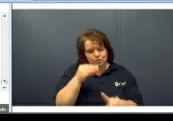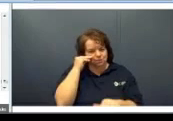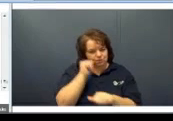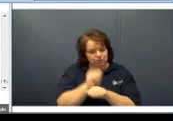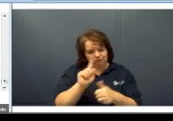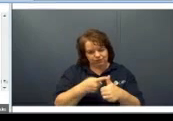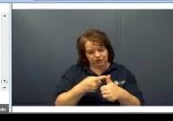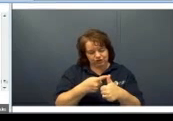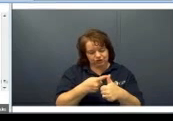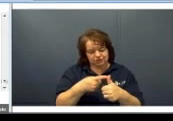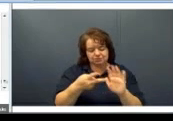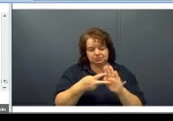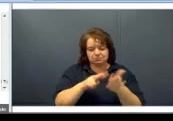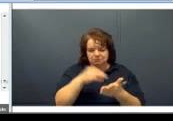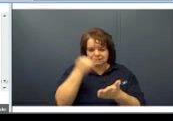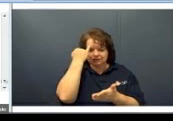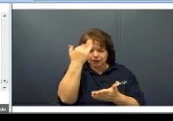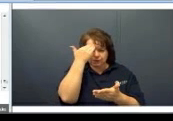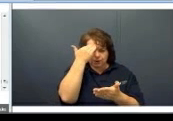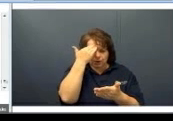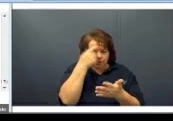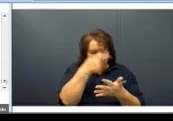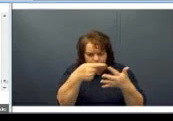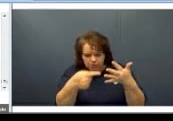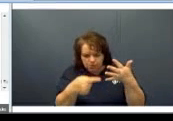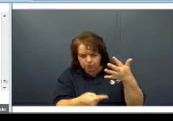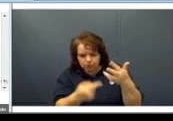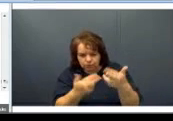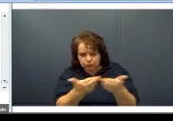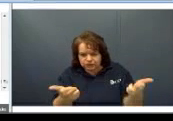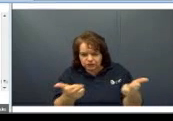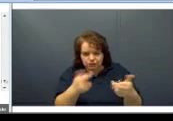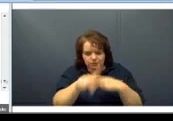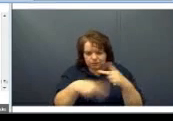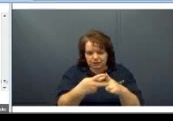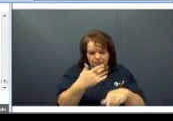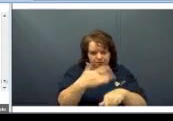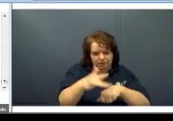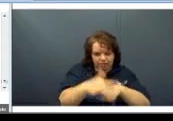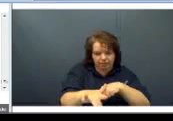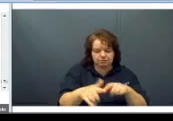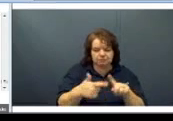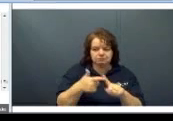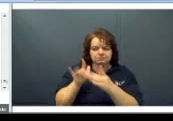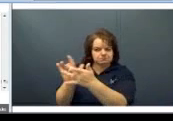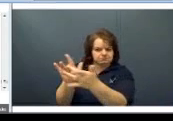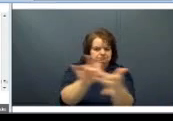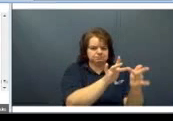want to look at doing your homework. It's the idea of knowing what resources are available,